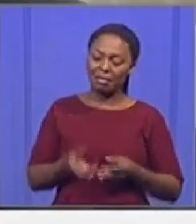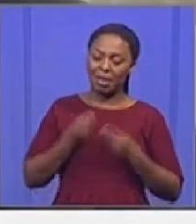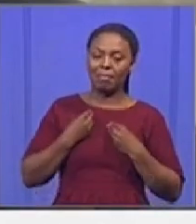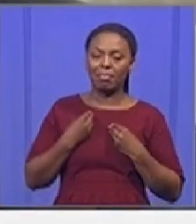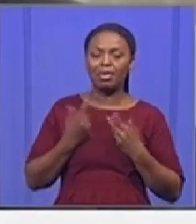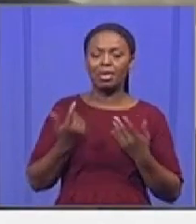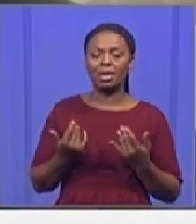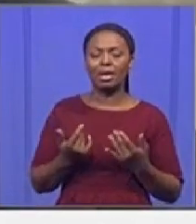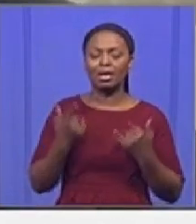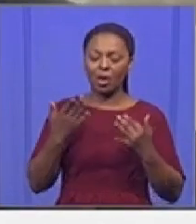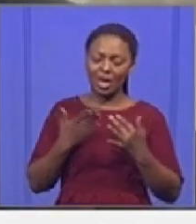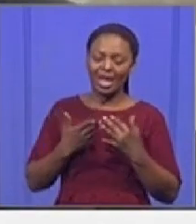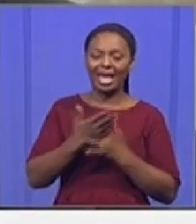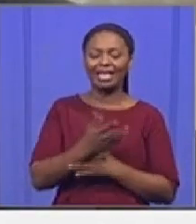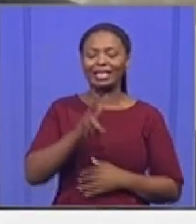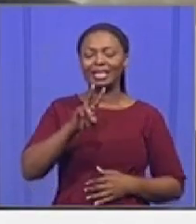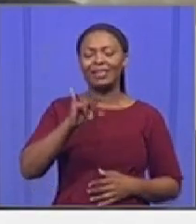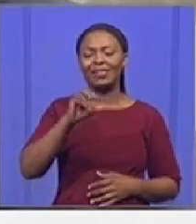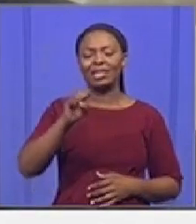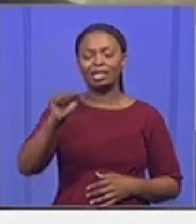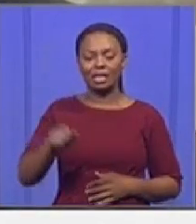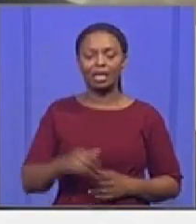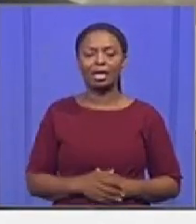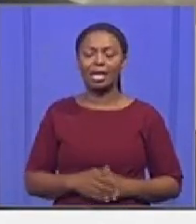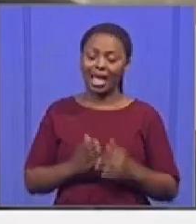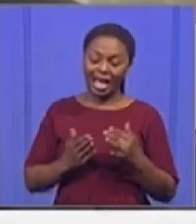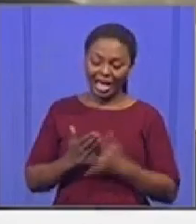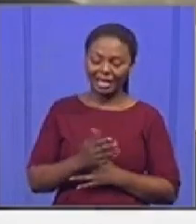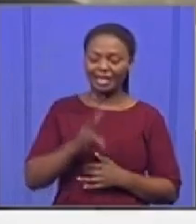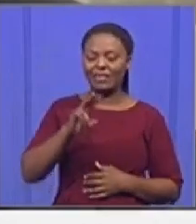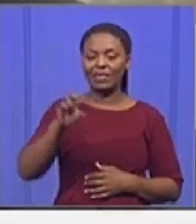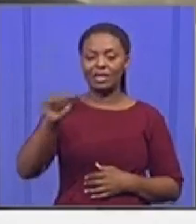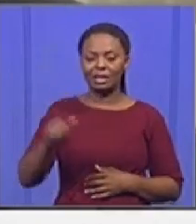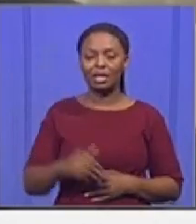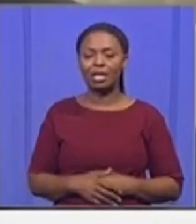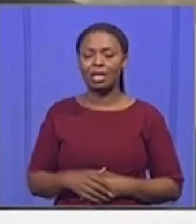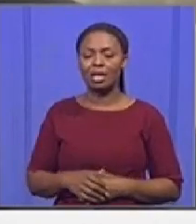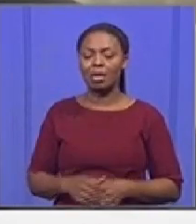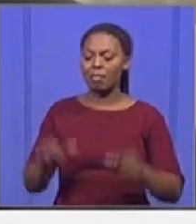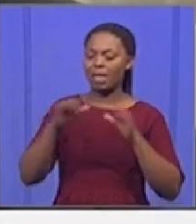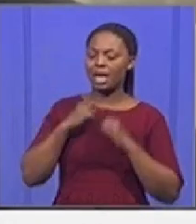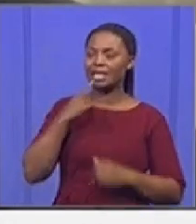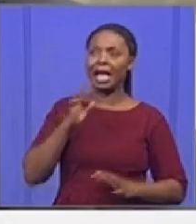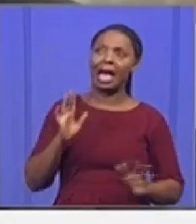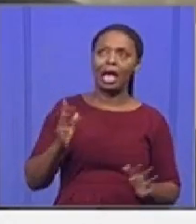multiple re-entry visa. I get a visa, I come back, I come whenever I want to.